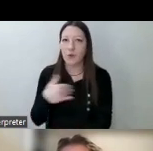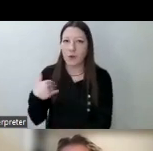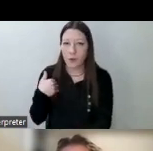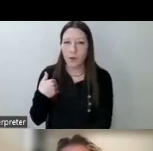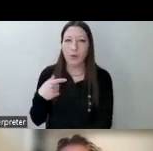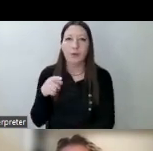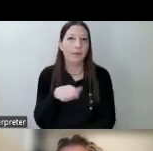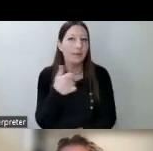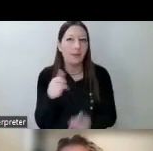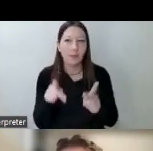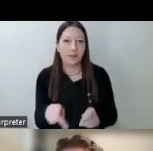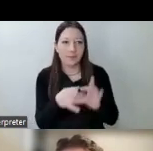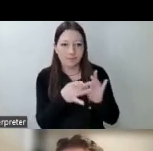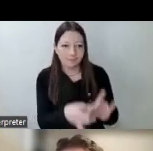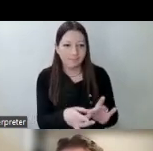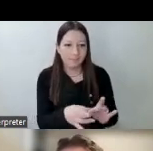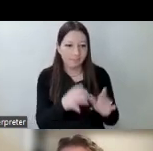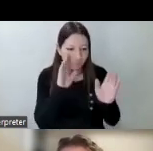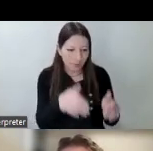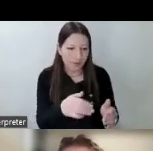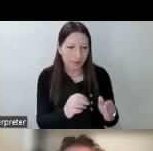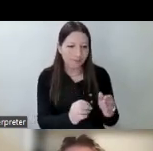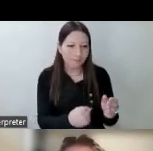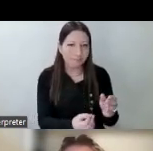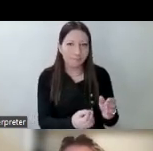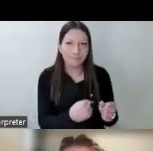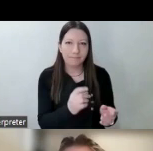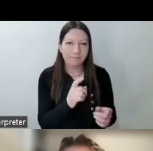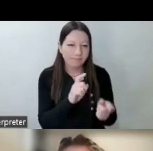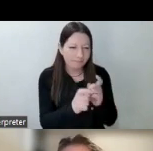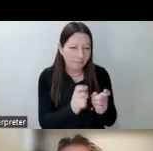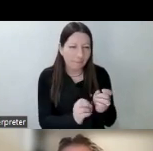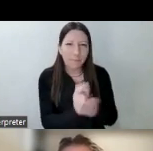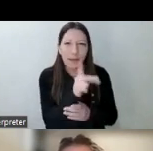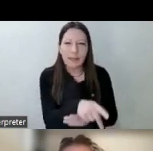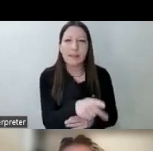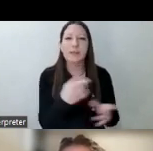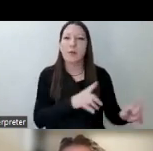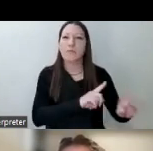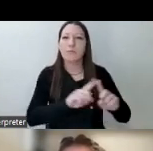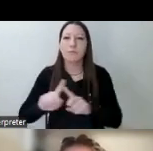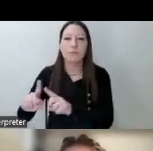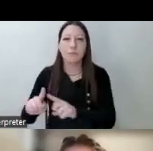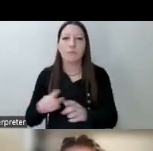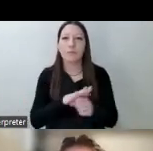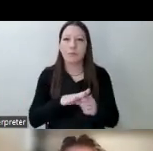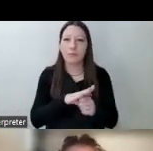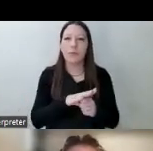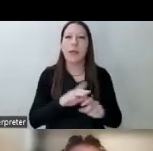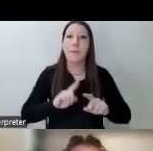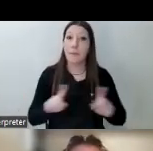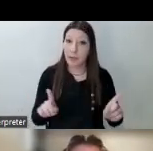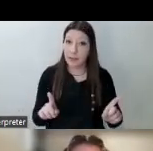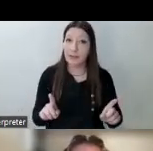these projects are all very unique in their focus, but are interconnected by overlying and at times overlapping issues of access and environment.